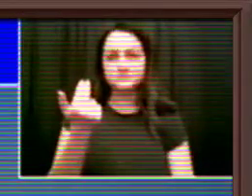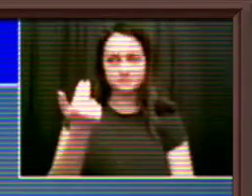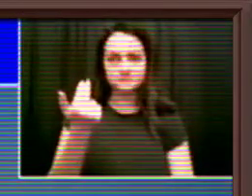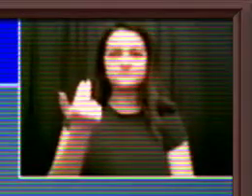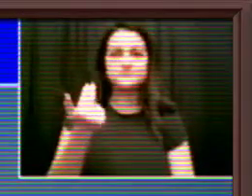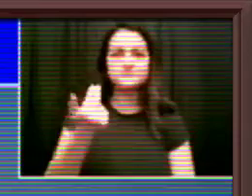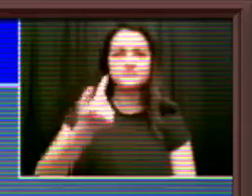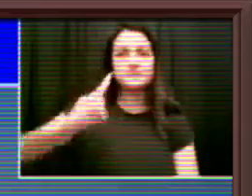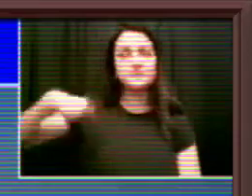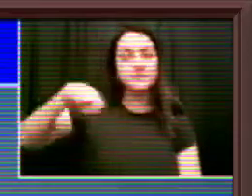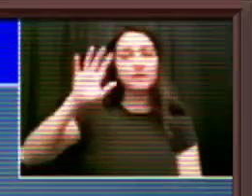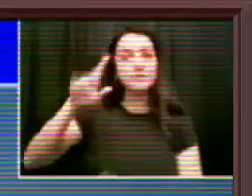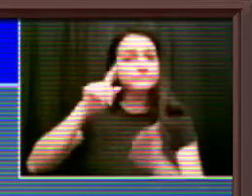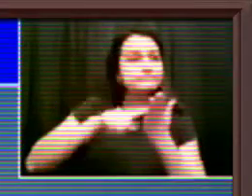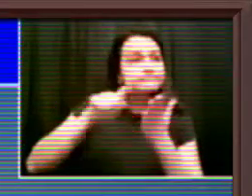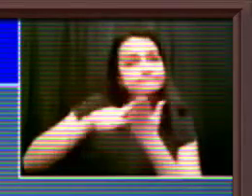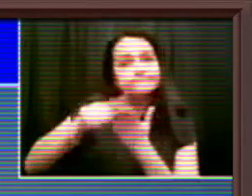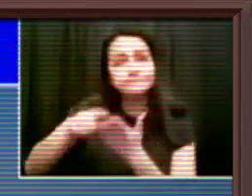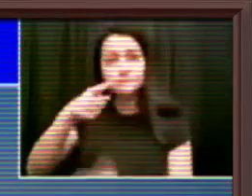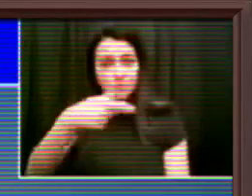That's just the way it is.